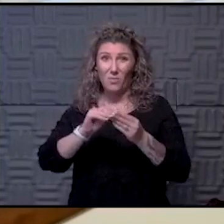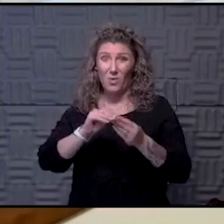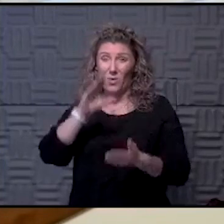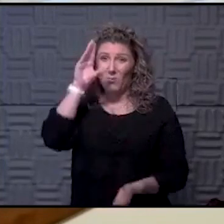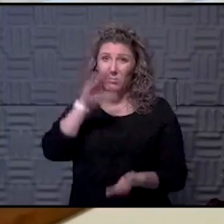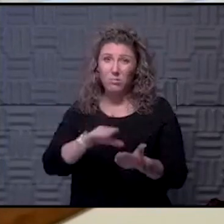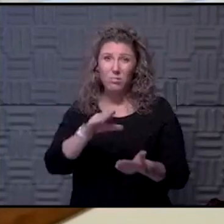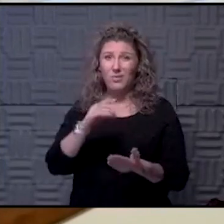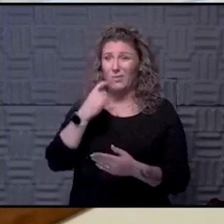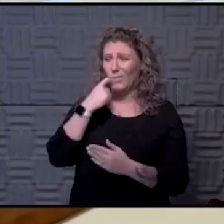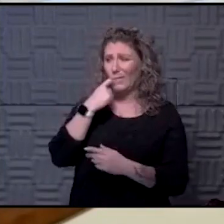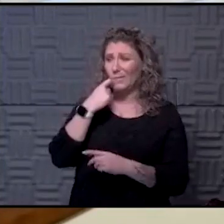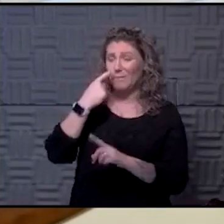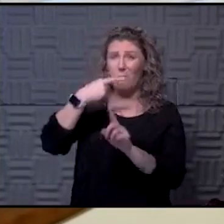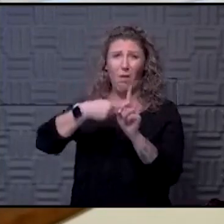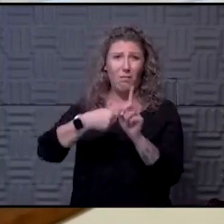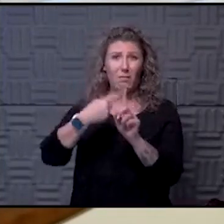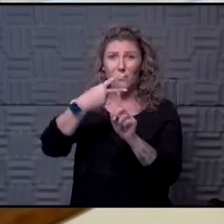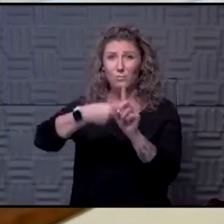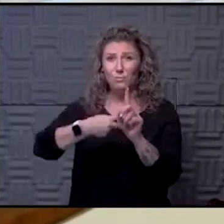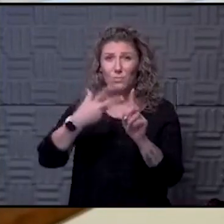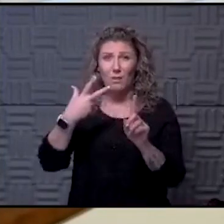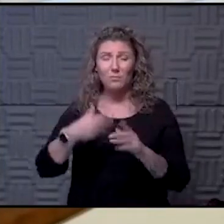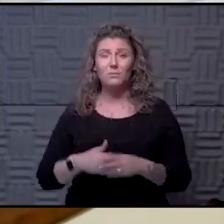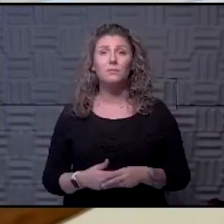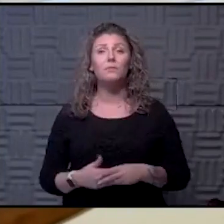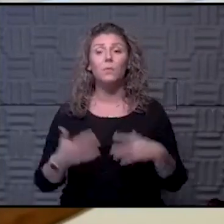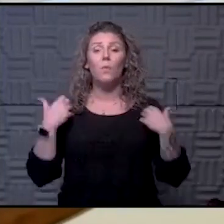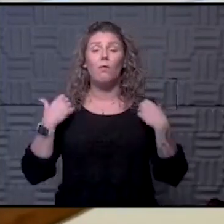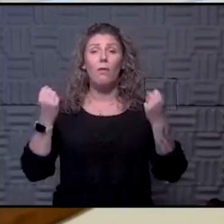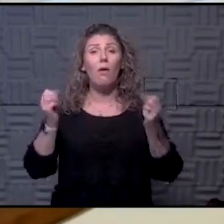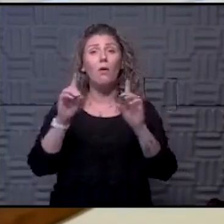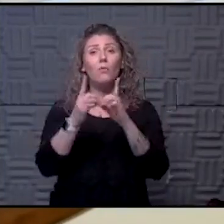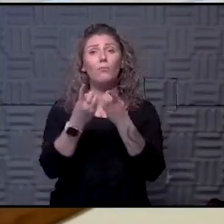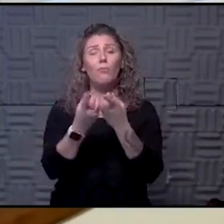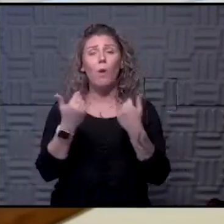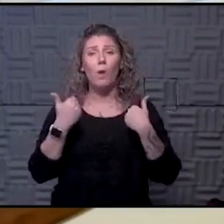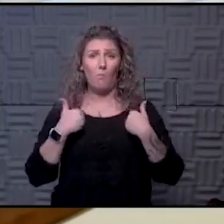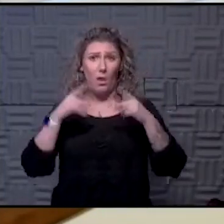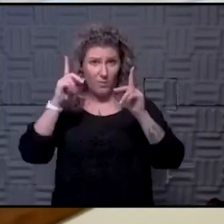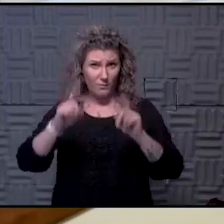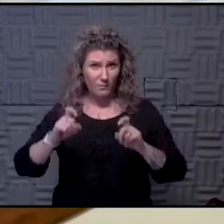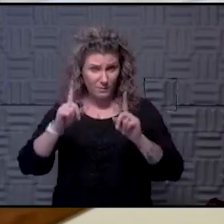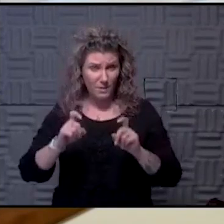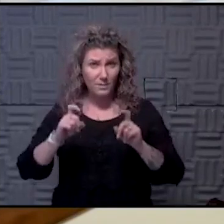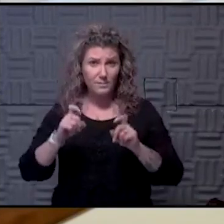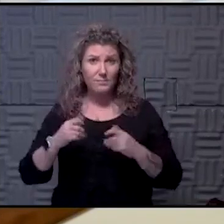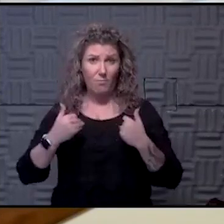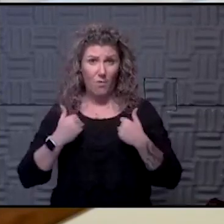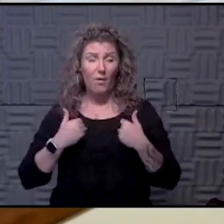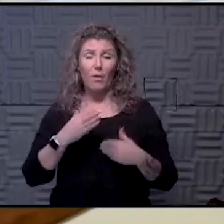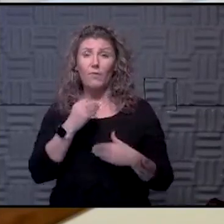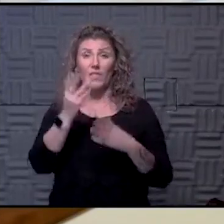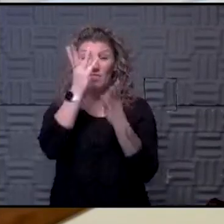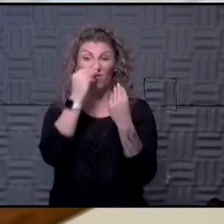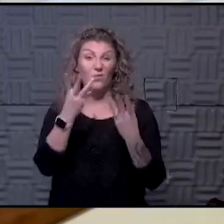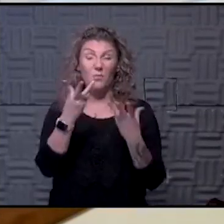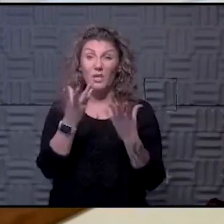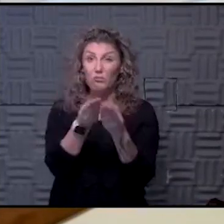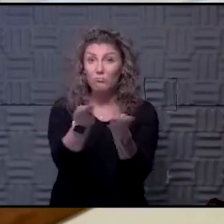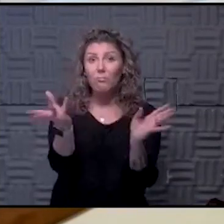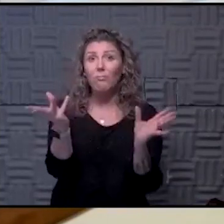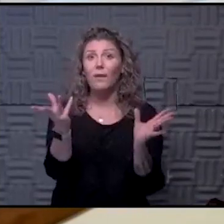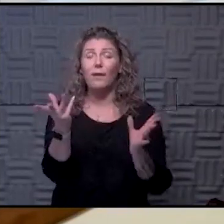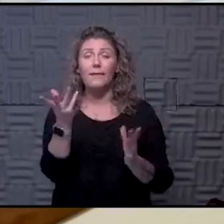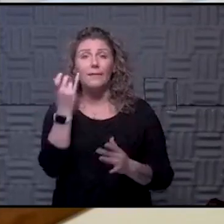month or two, and so as the health department, we do have testing available, and that information is out there as well. If people want to